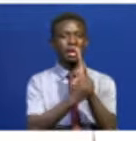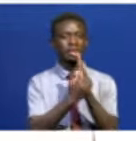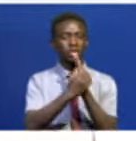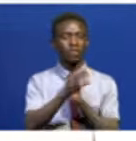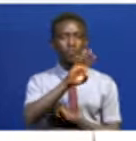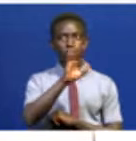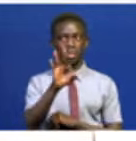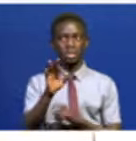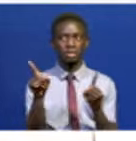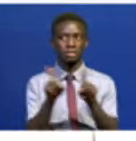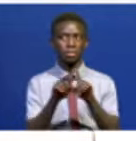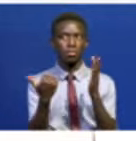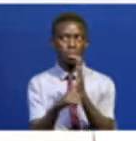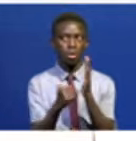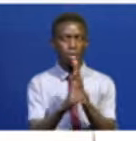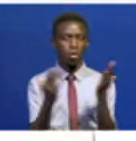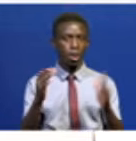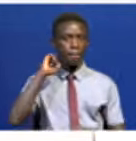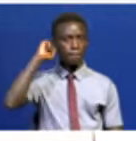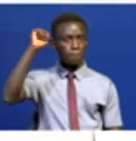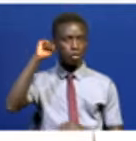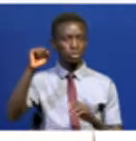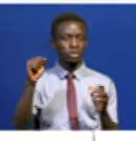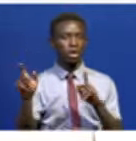the issue of the political parties'